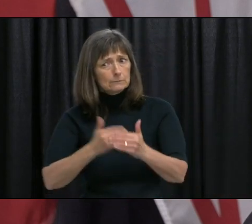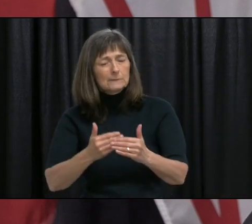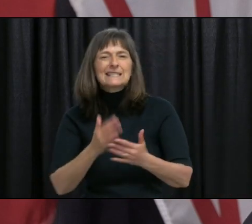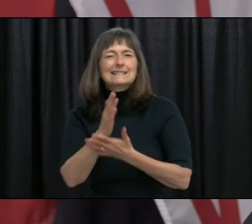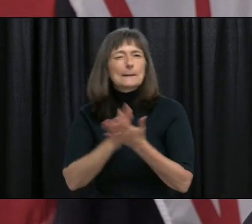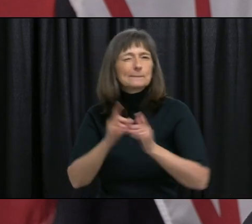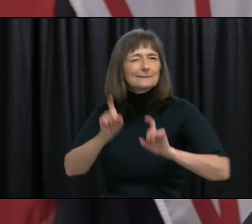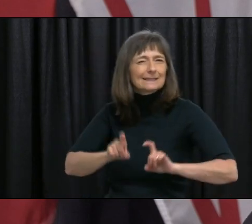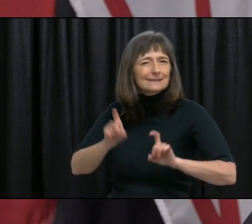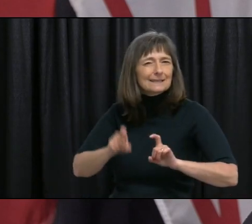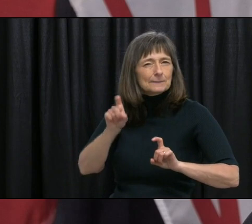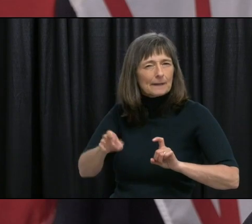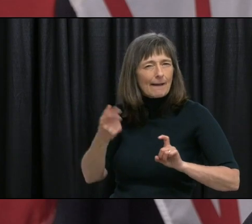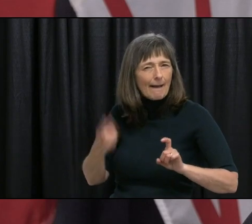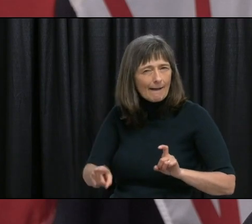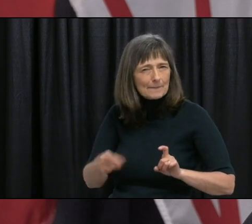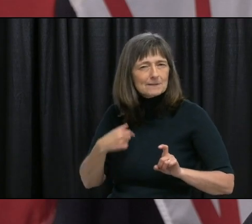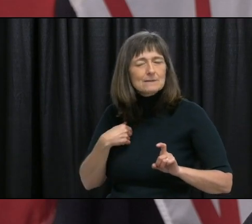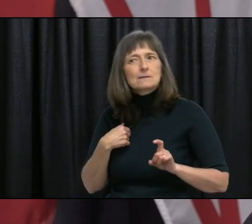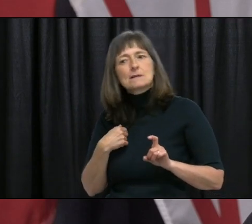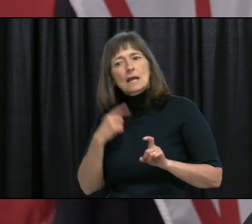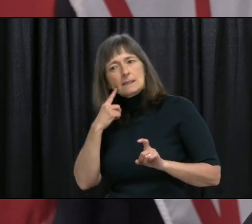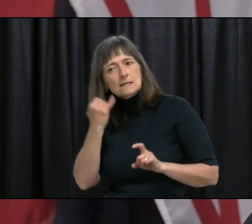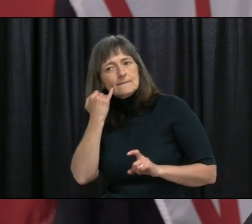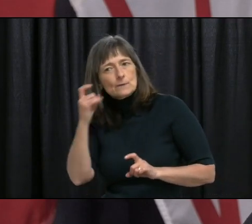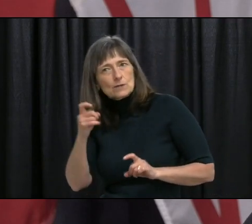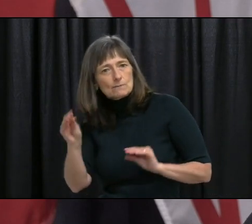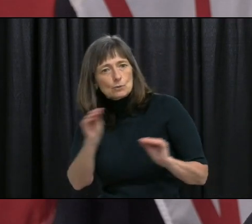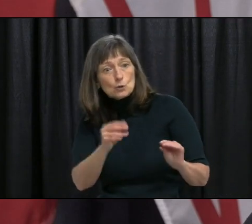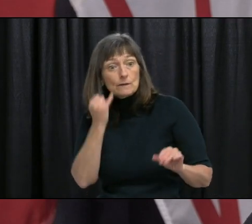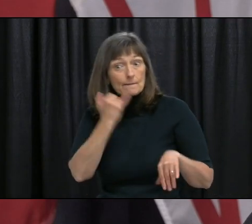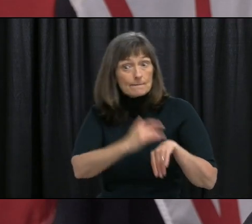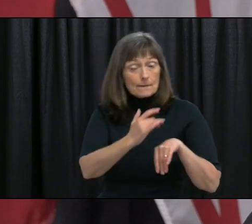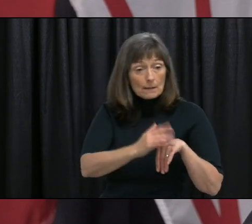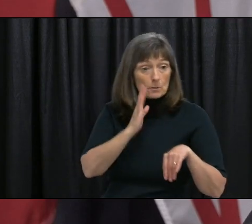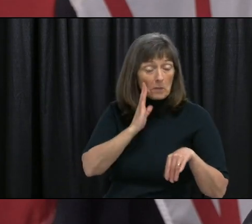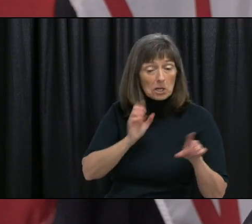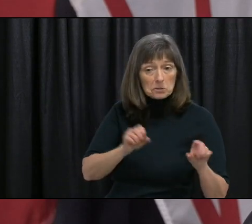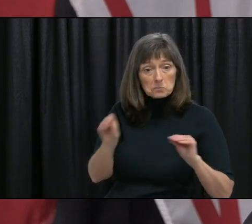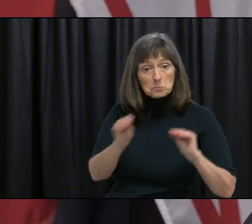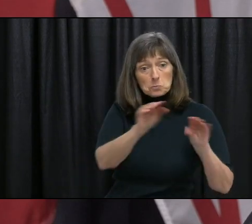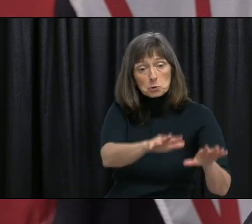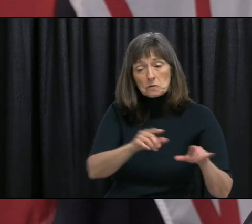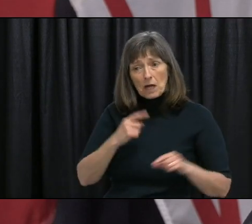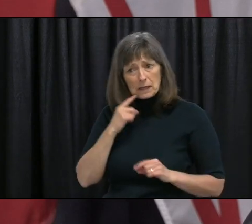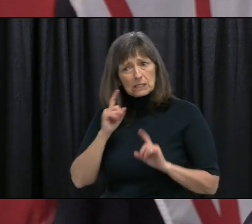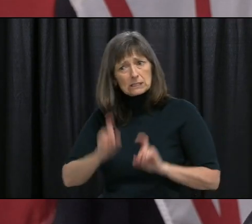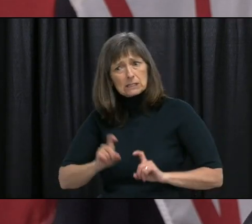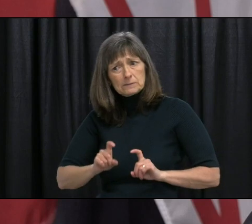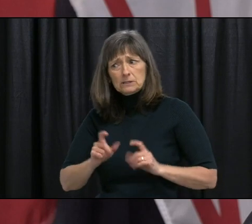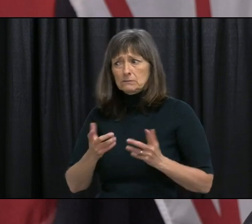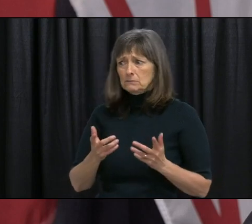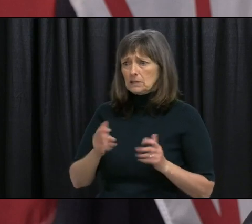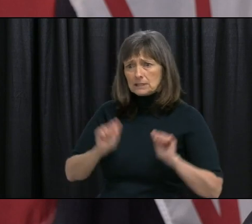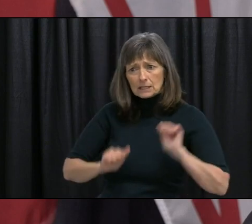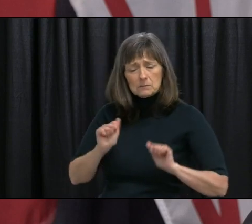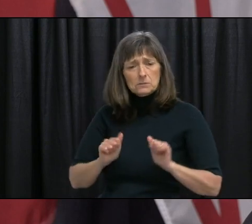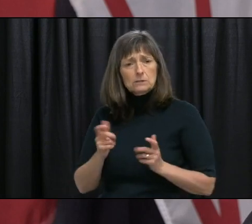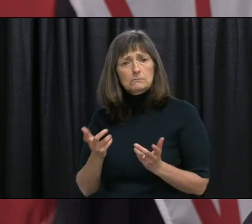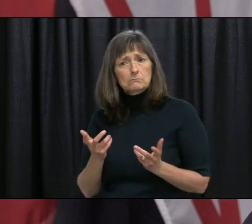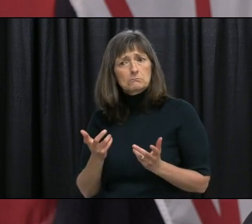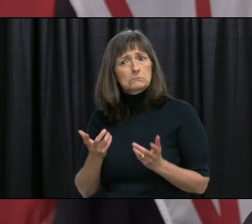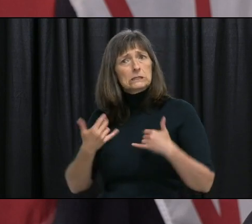testing of the potential resident would want to move in if there's vacancies available. So from an assessment point of view, from the testing point of view,